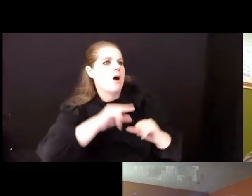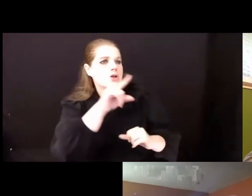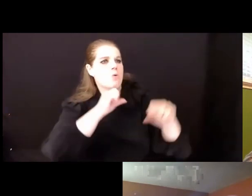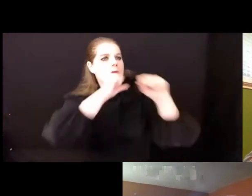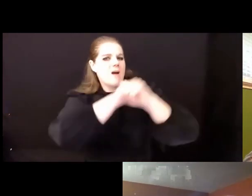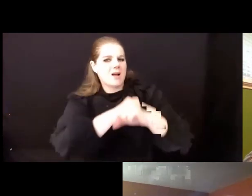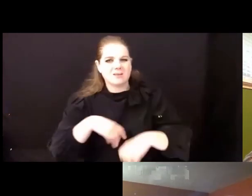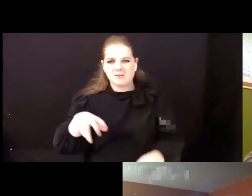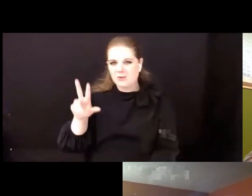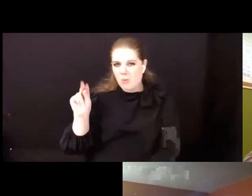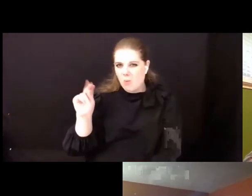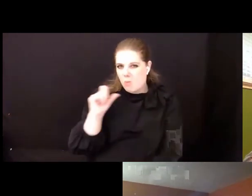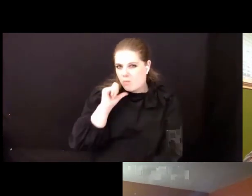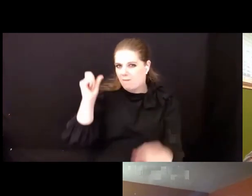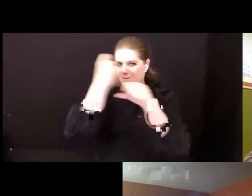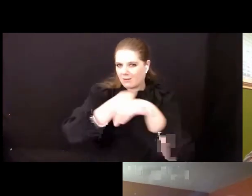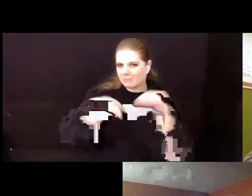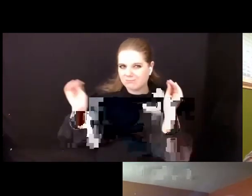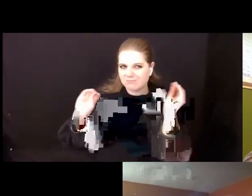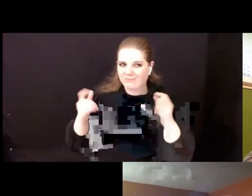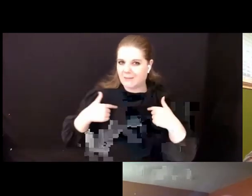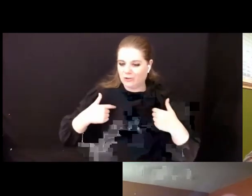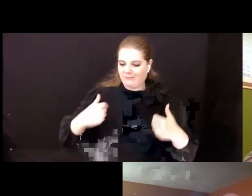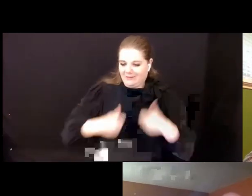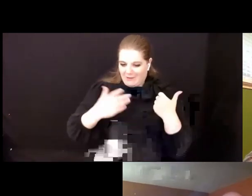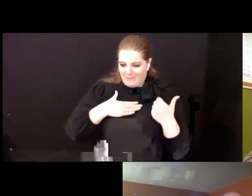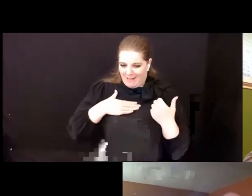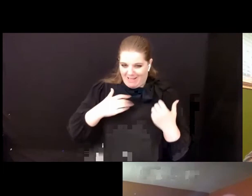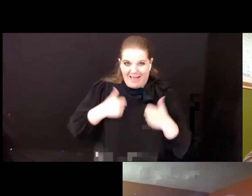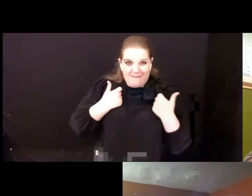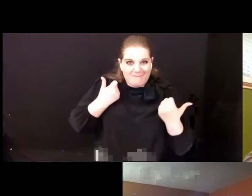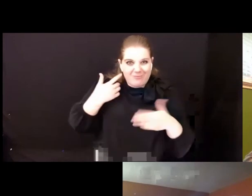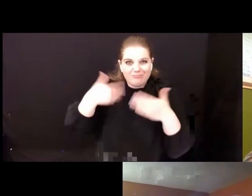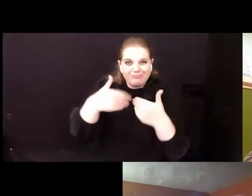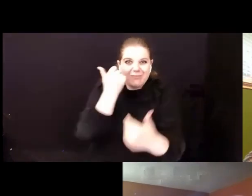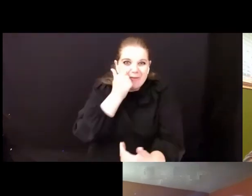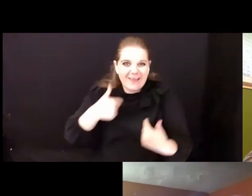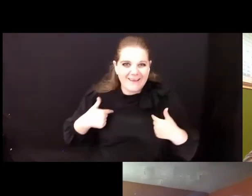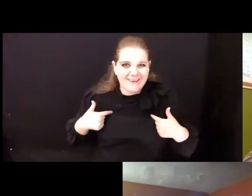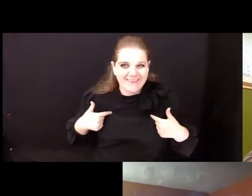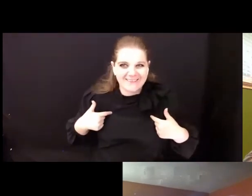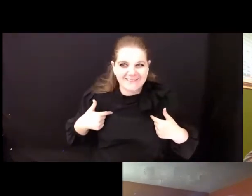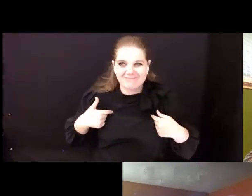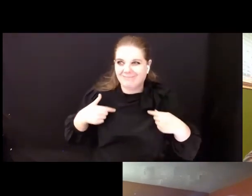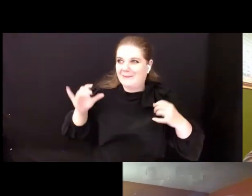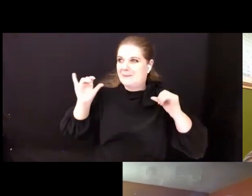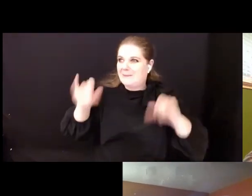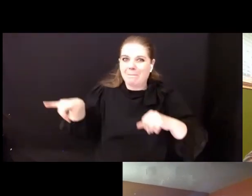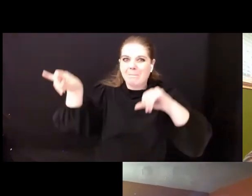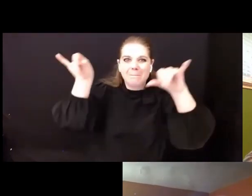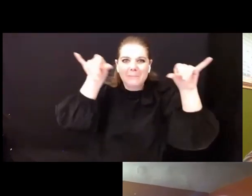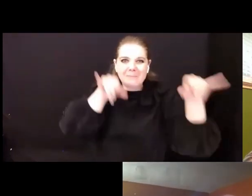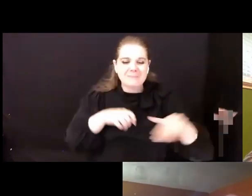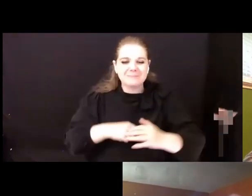living our lives normal. And we make mistakes